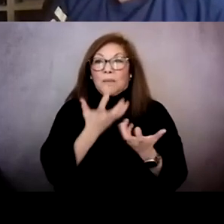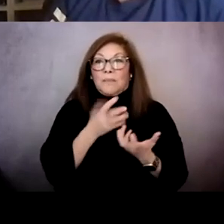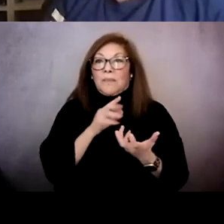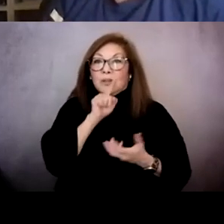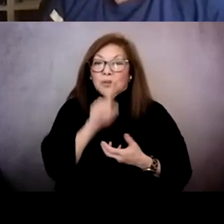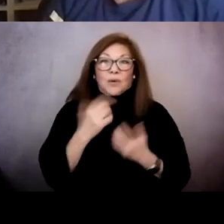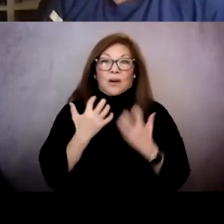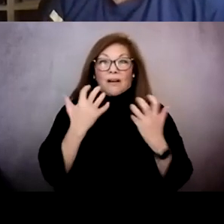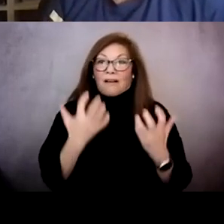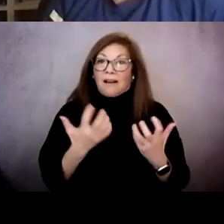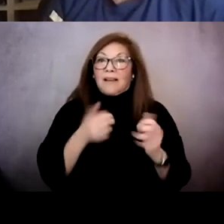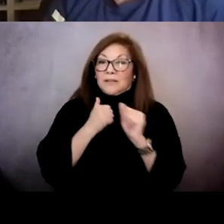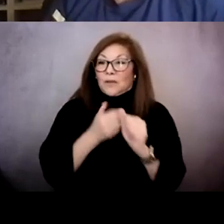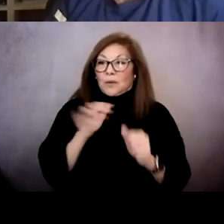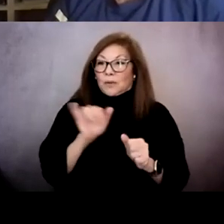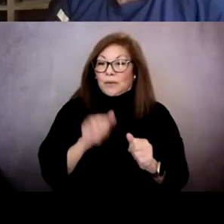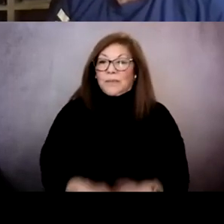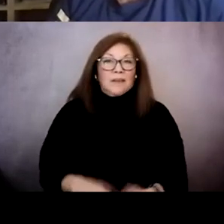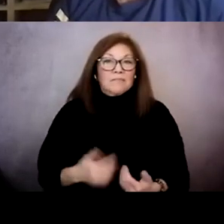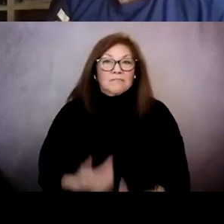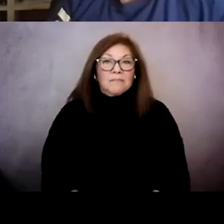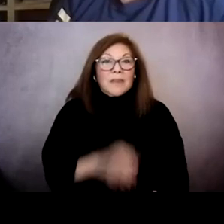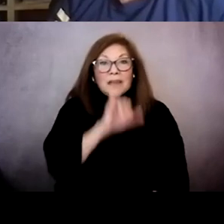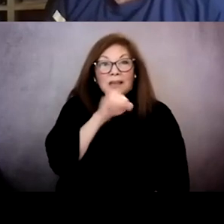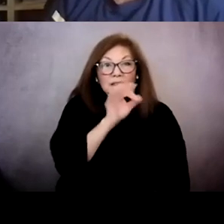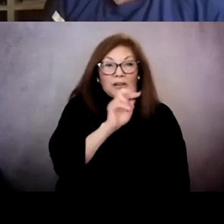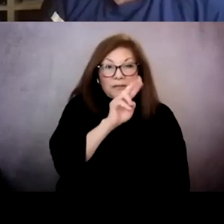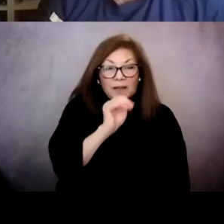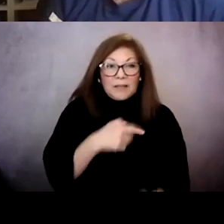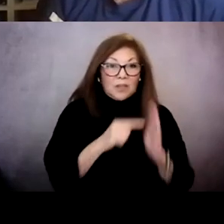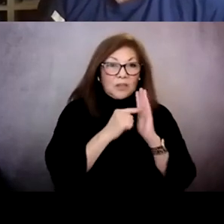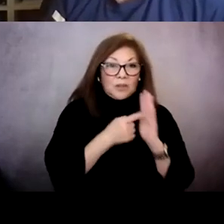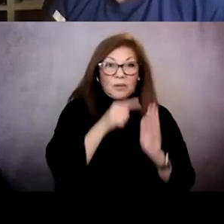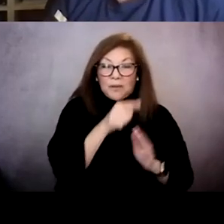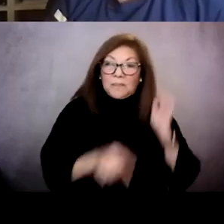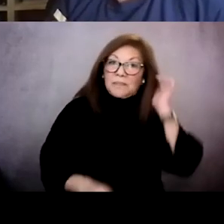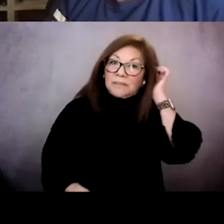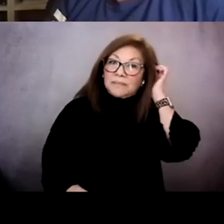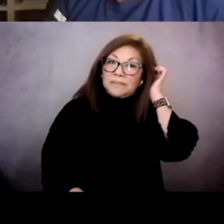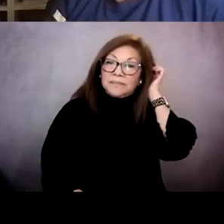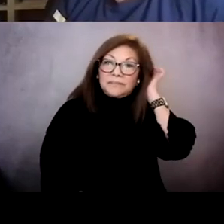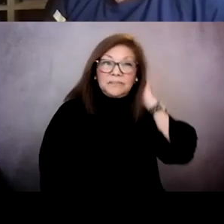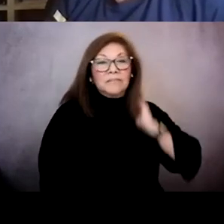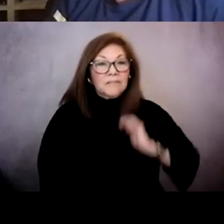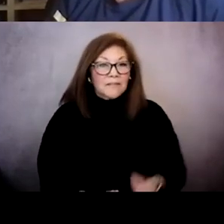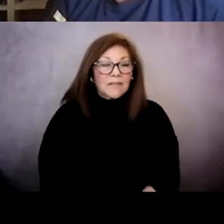is following? Jafreen, can I start with you and I'll do a circle? Oh my